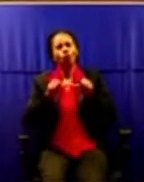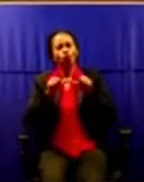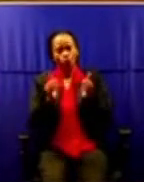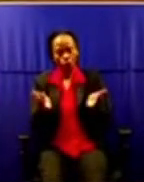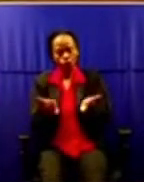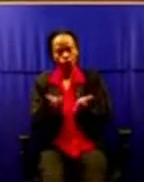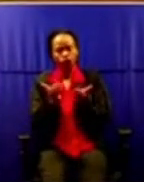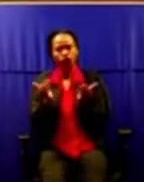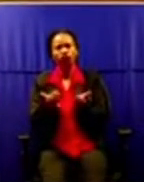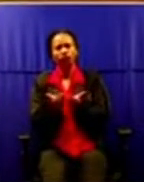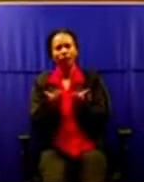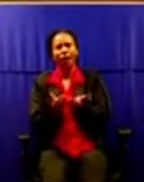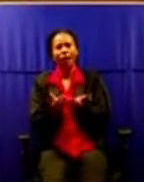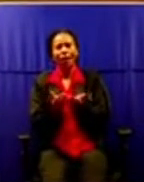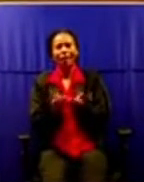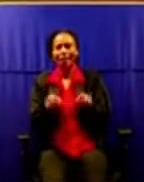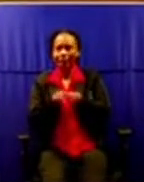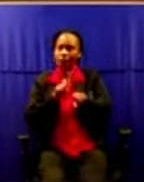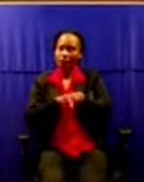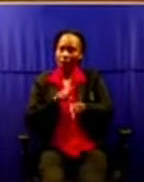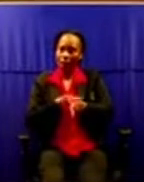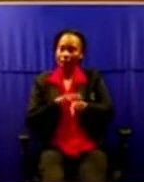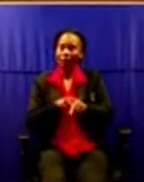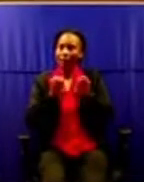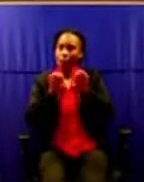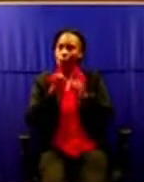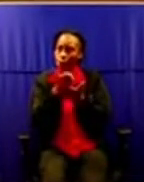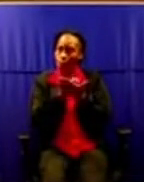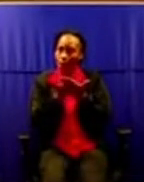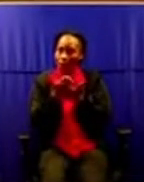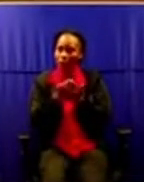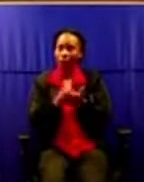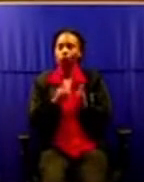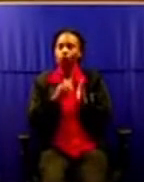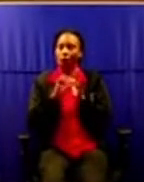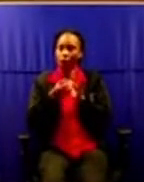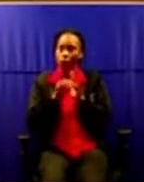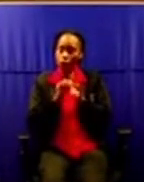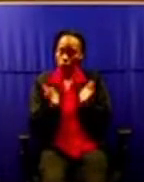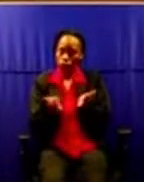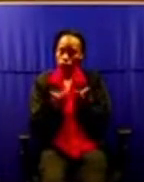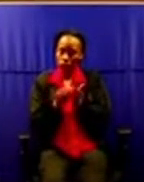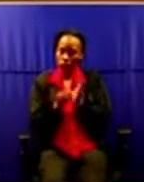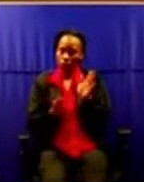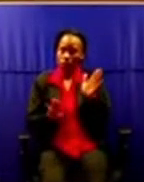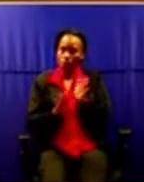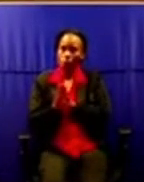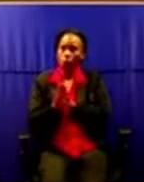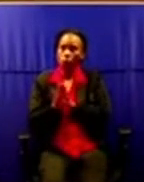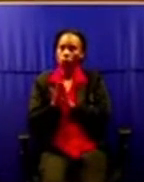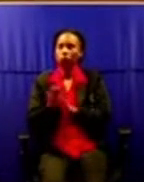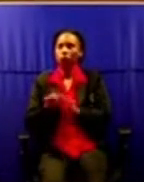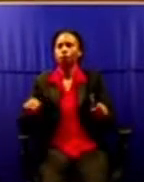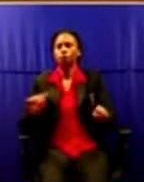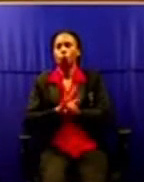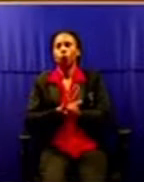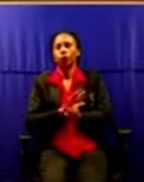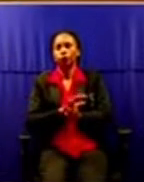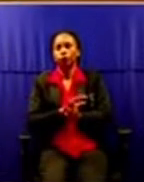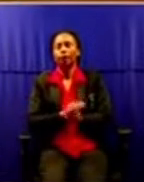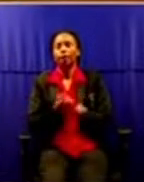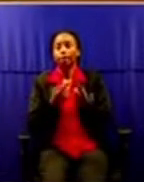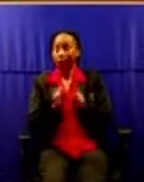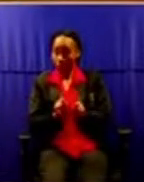economy towards a full recovery and further growth. However, there are several areas of concern